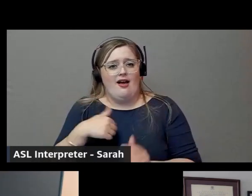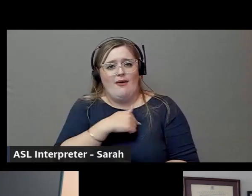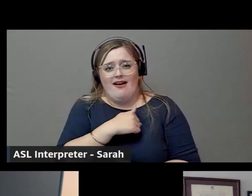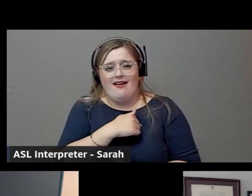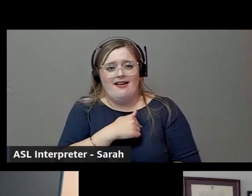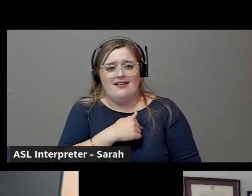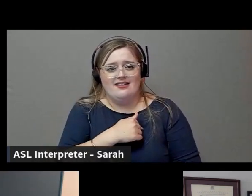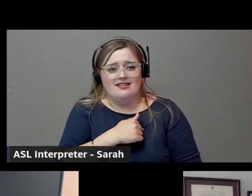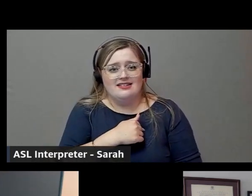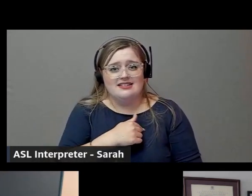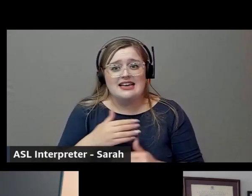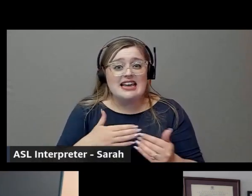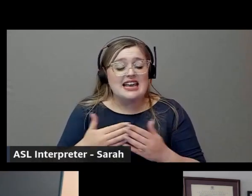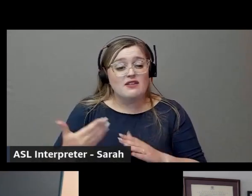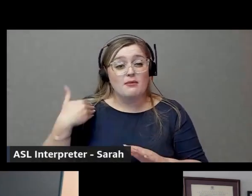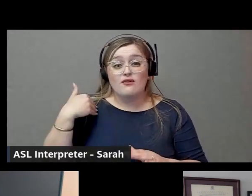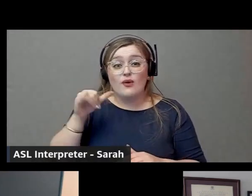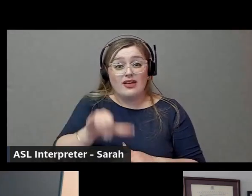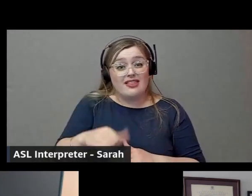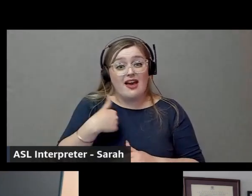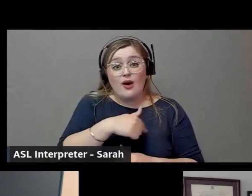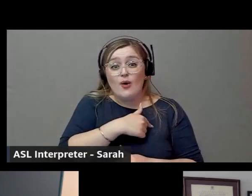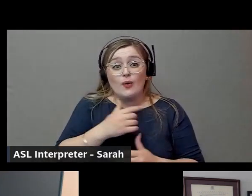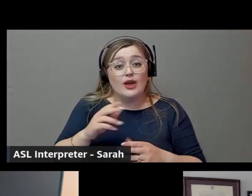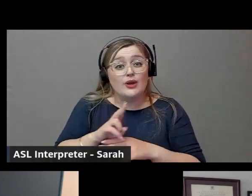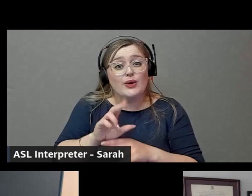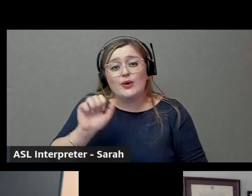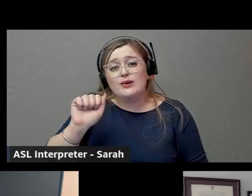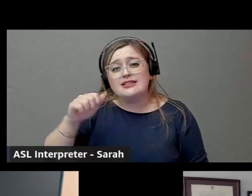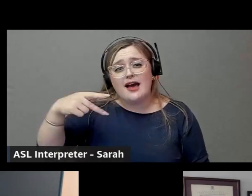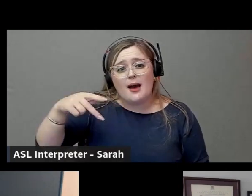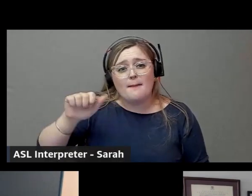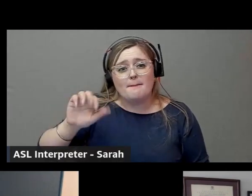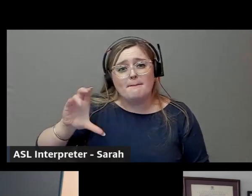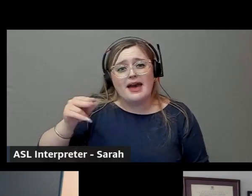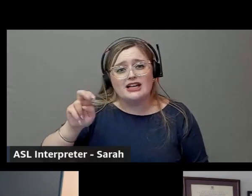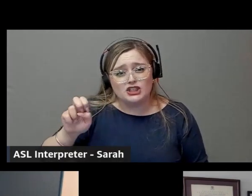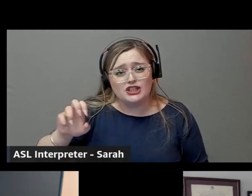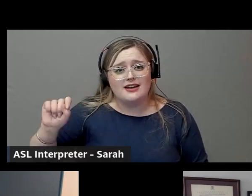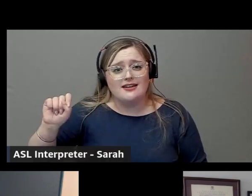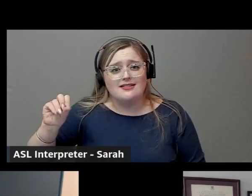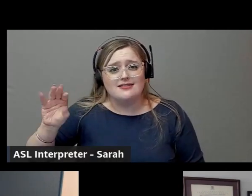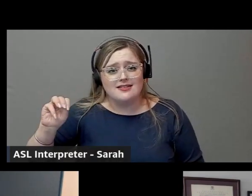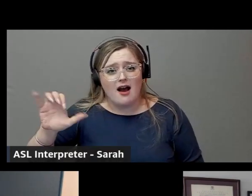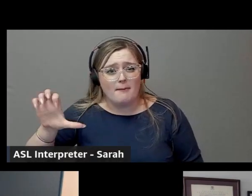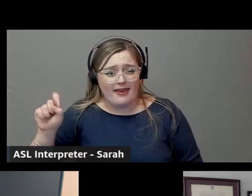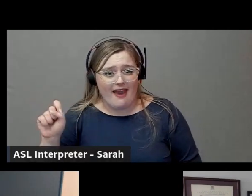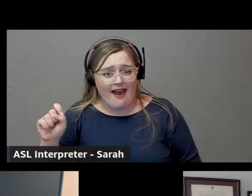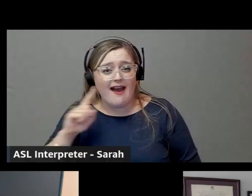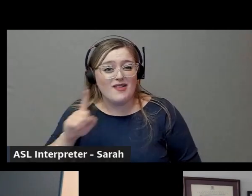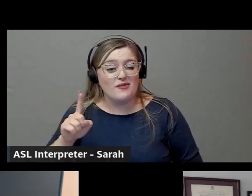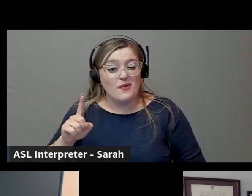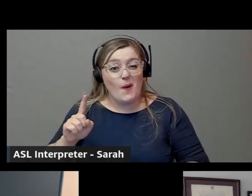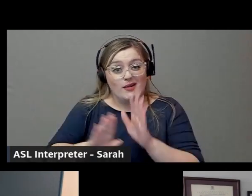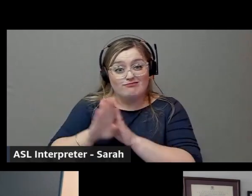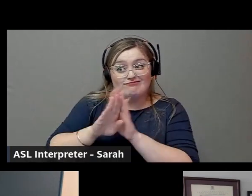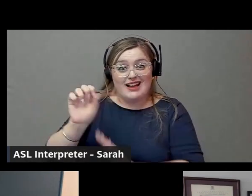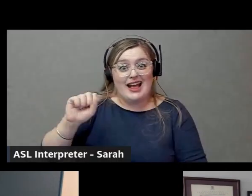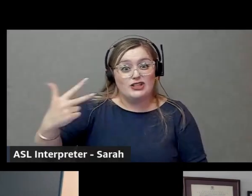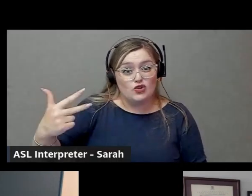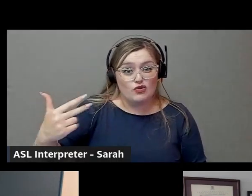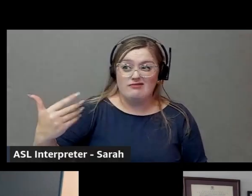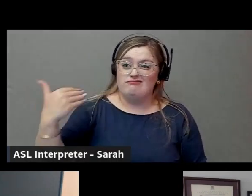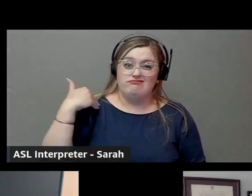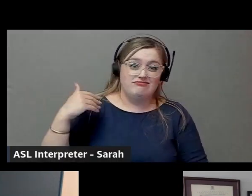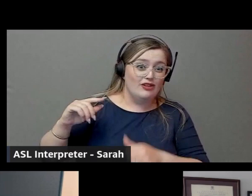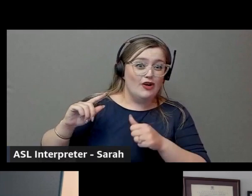Even before that, we leveraged Apache Tomcat to build out S3 in the early implementation